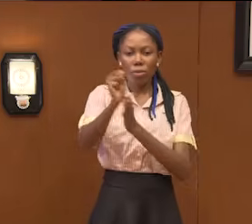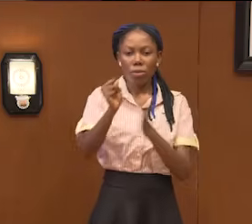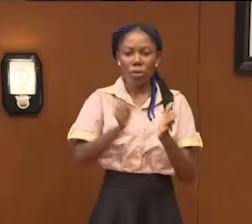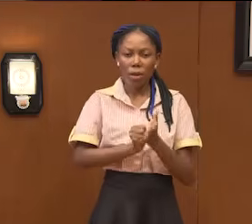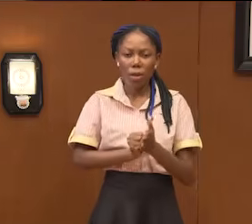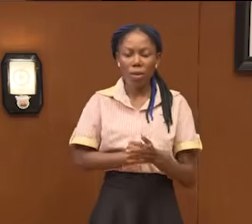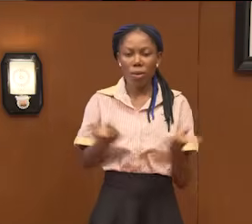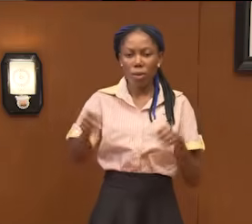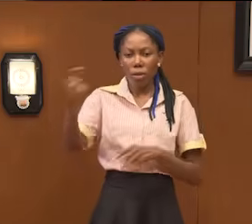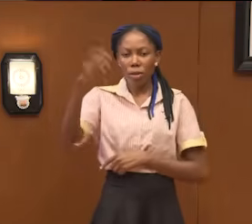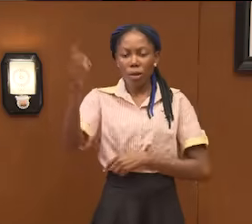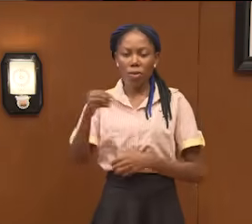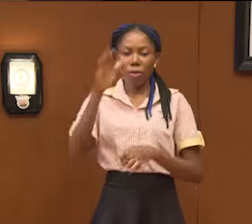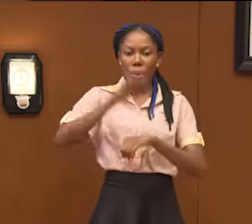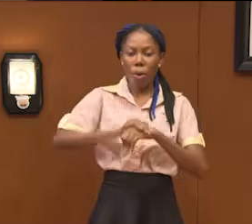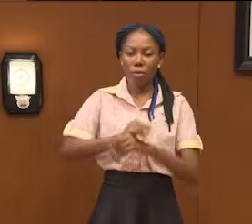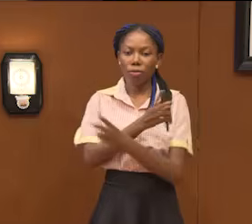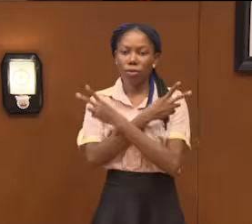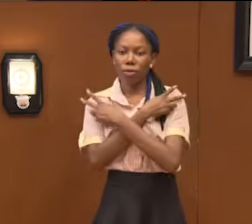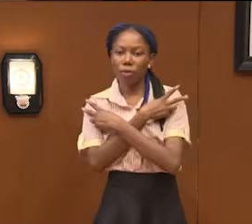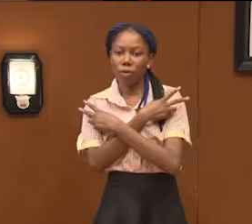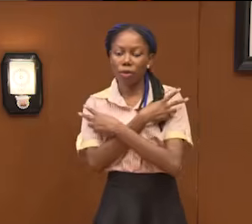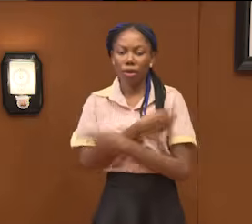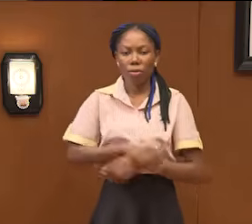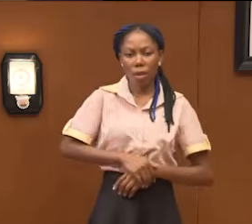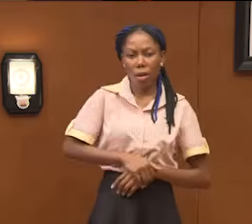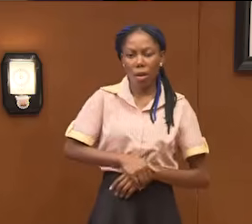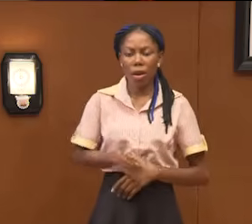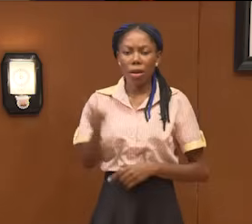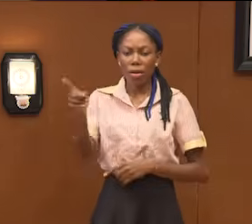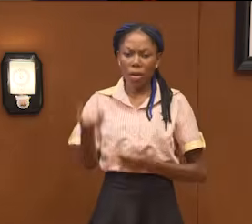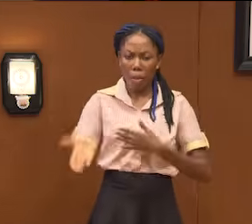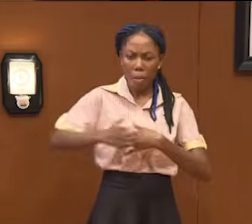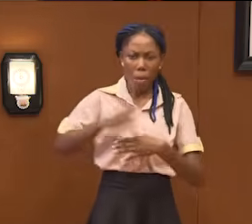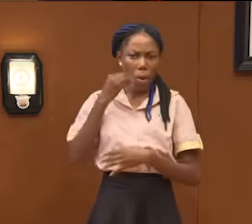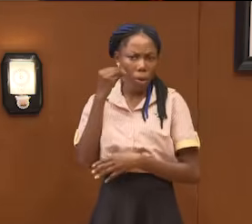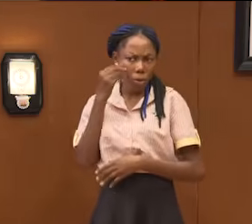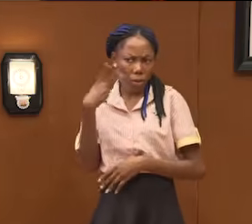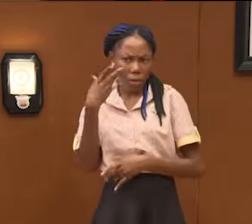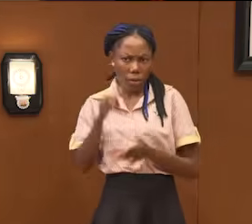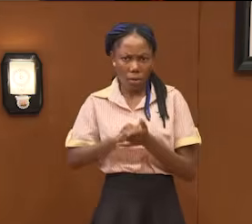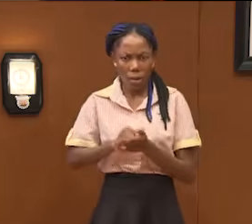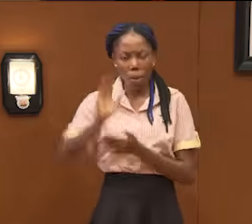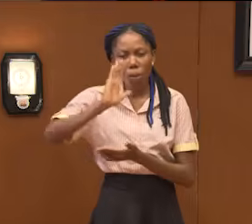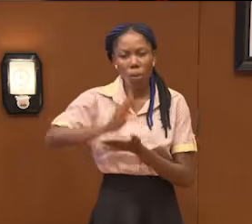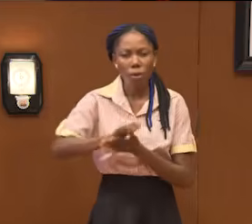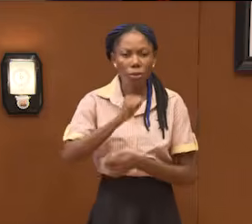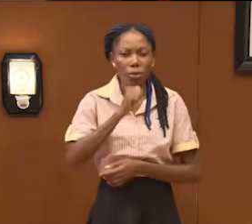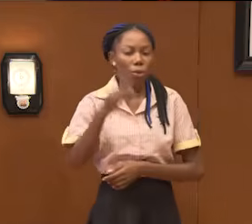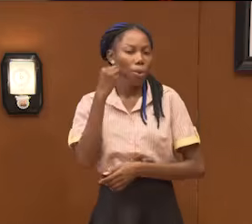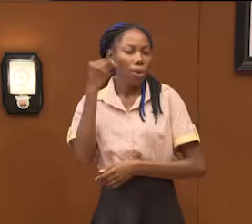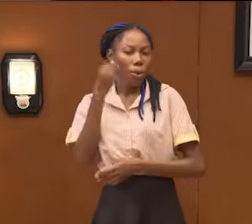on Monday. So I'm coming back home. I didn't see anybody. My wife and my 2 children, Aliami